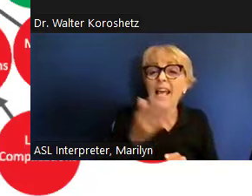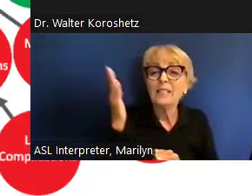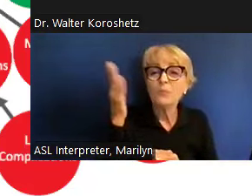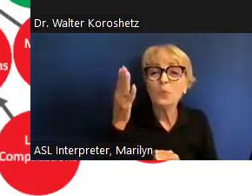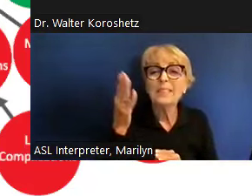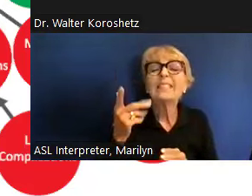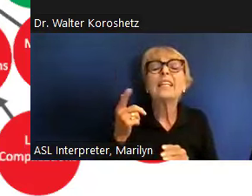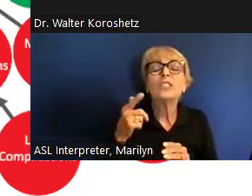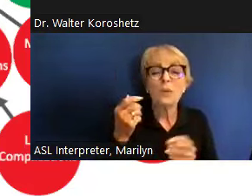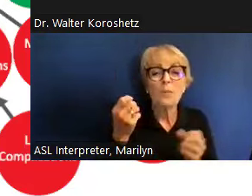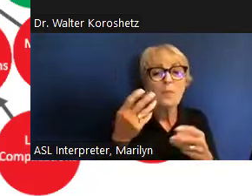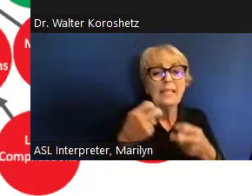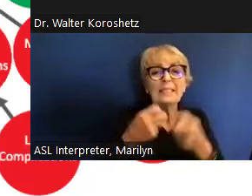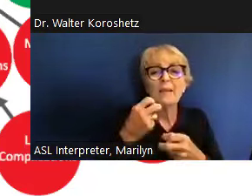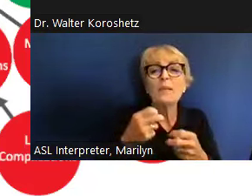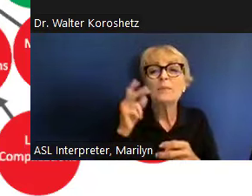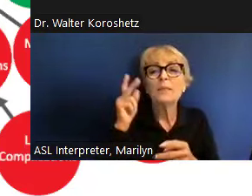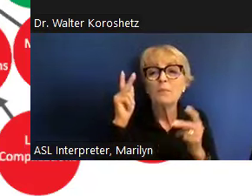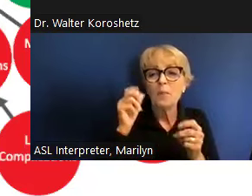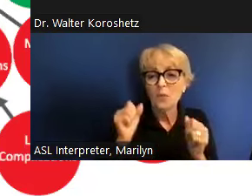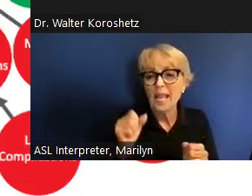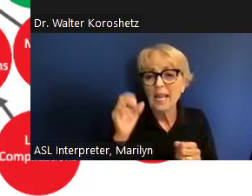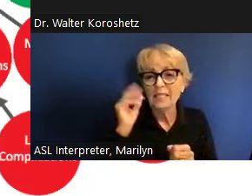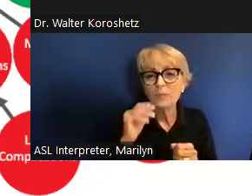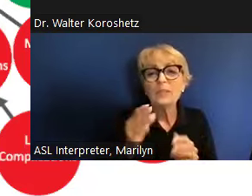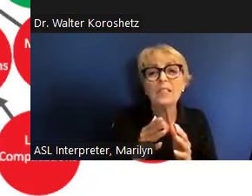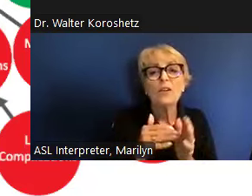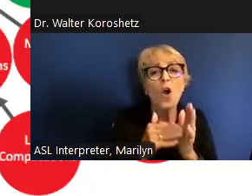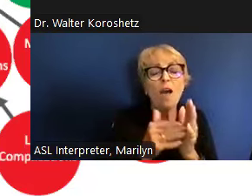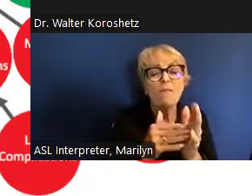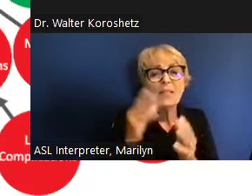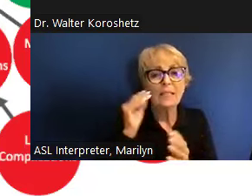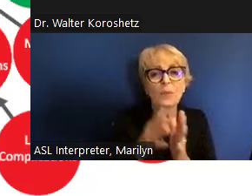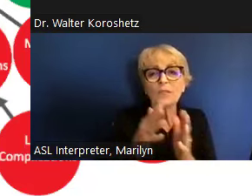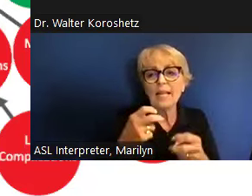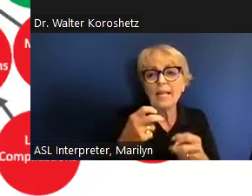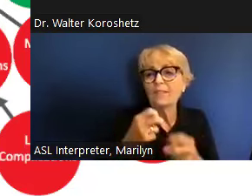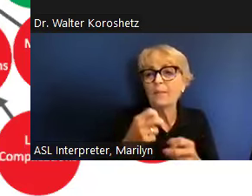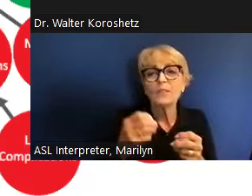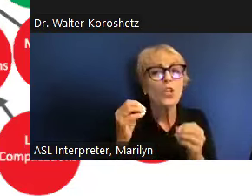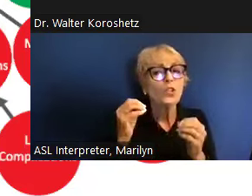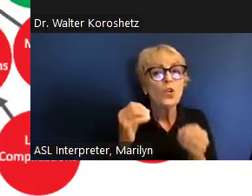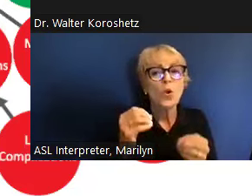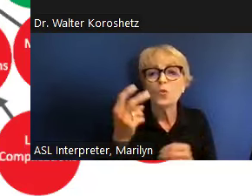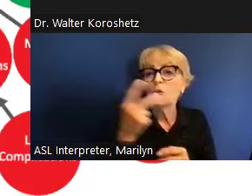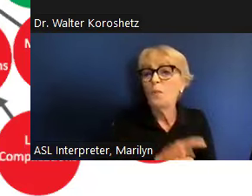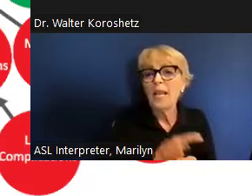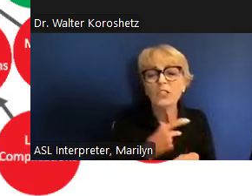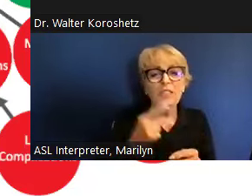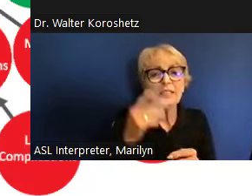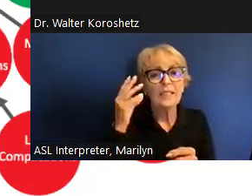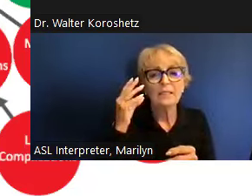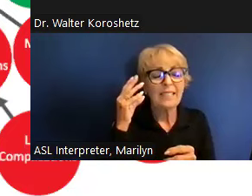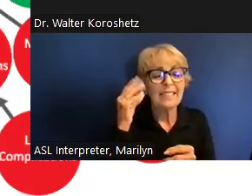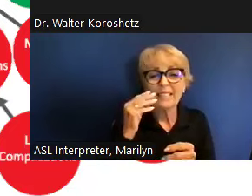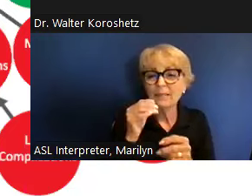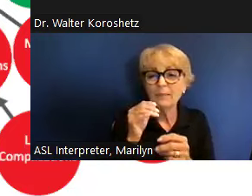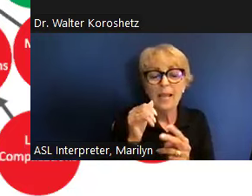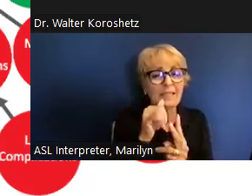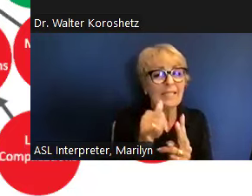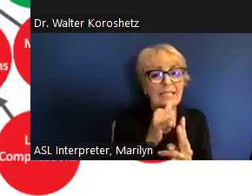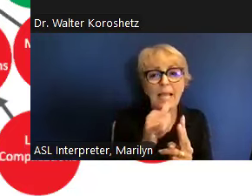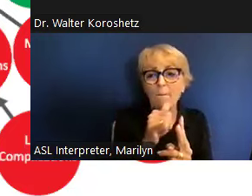that patients can experience, and oftentimes they experience a lot of symptoms. No two patients' experience is exactly the same.